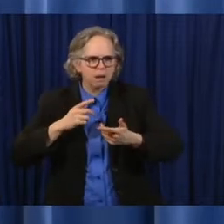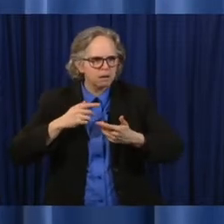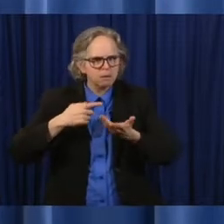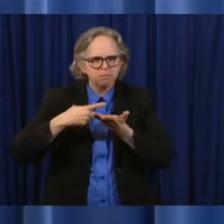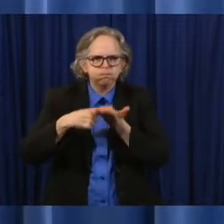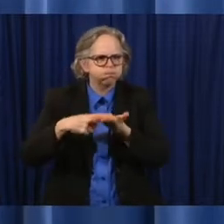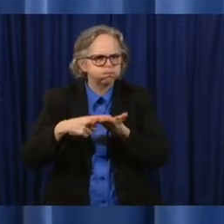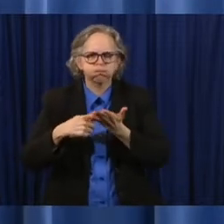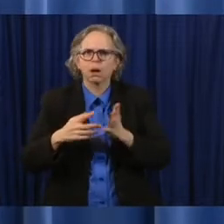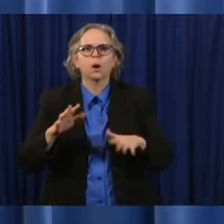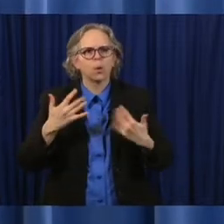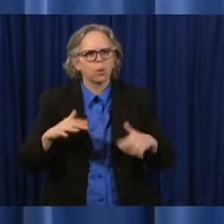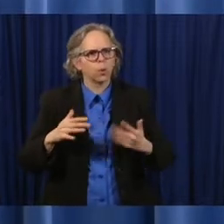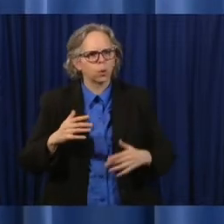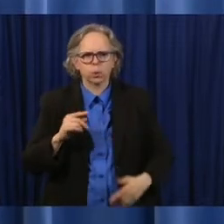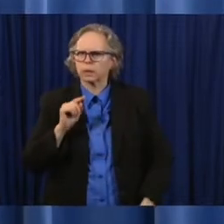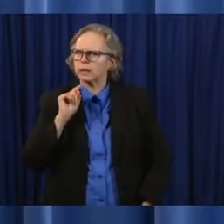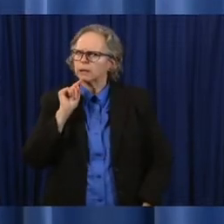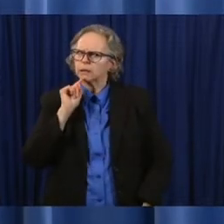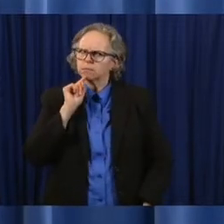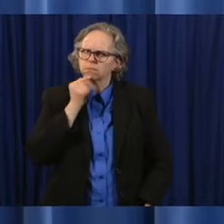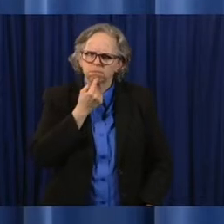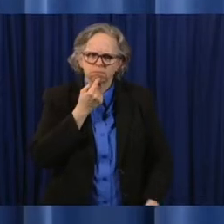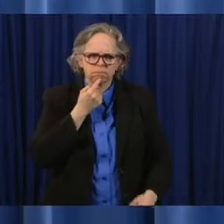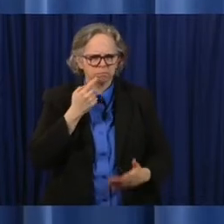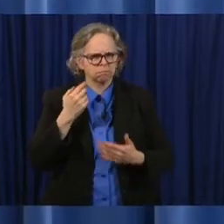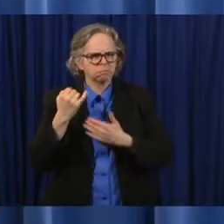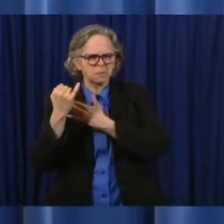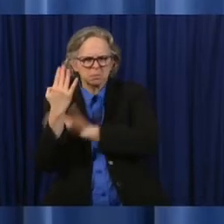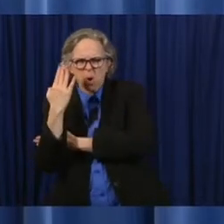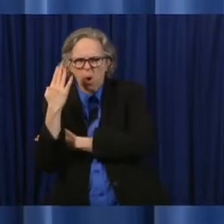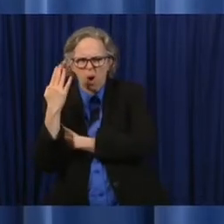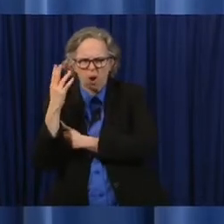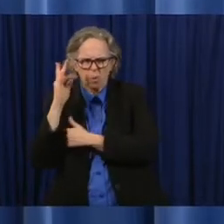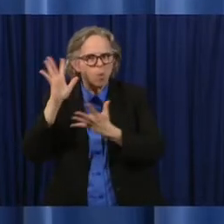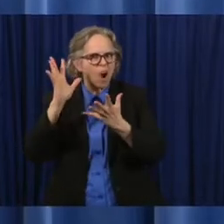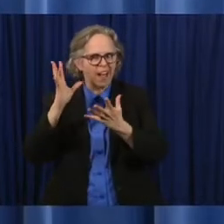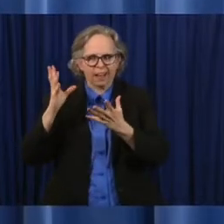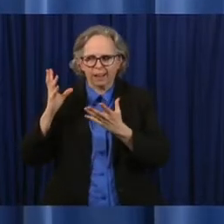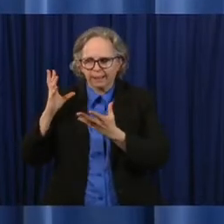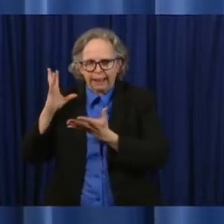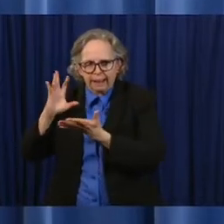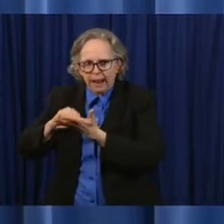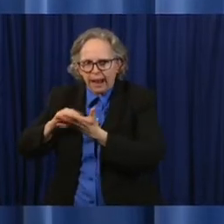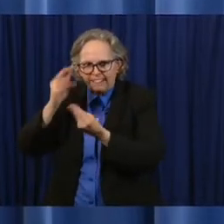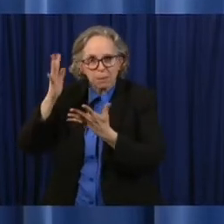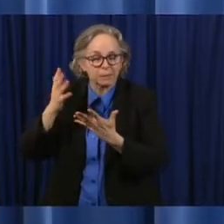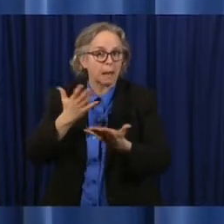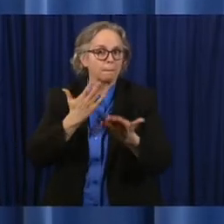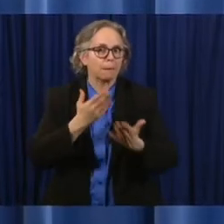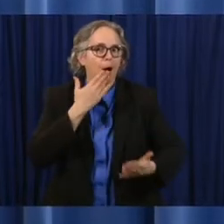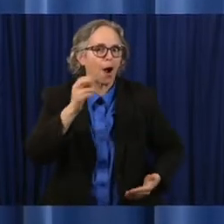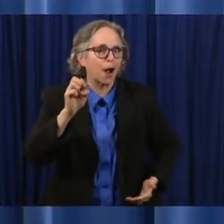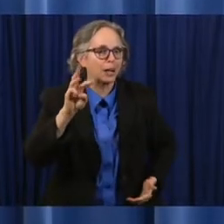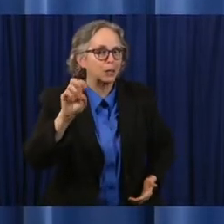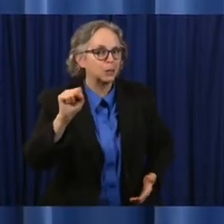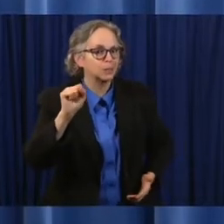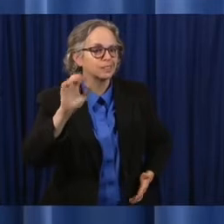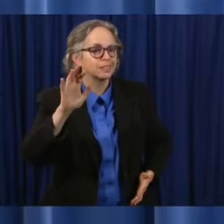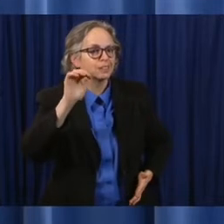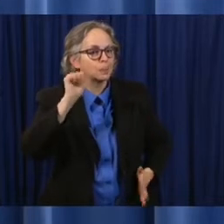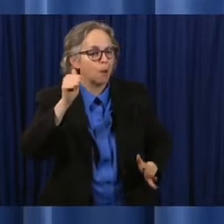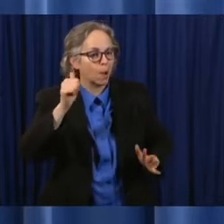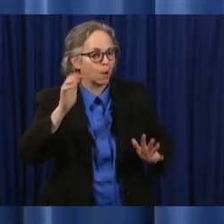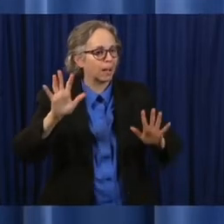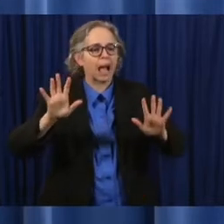morning. We're going to have something to announce about that. So we have some good news. It's not done yet, not